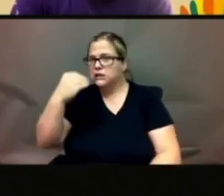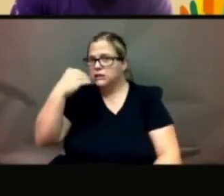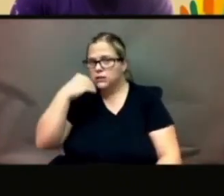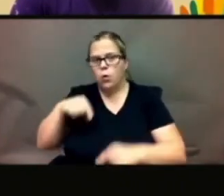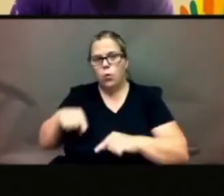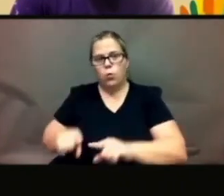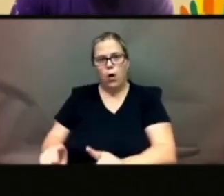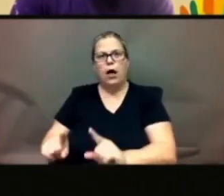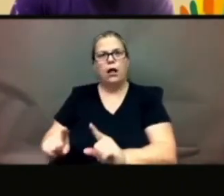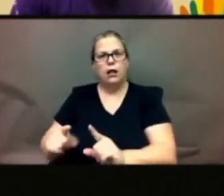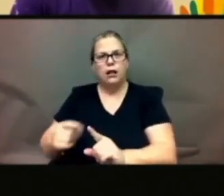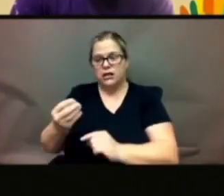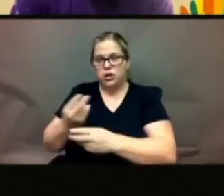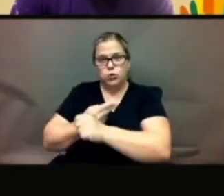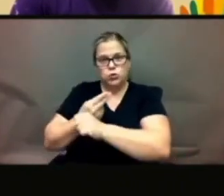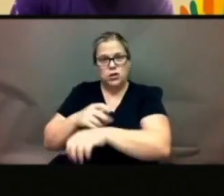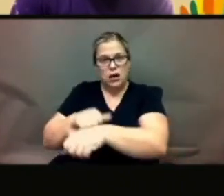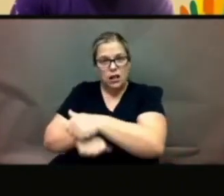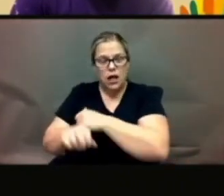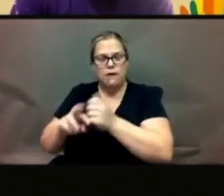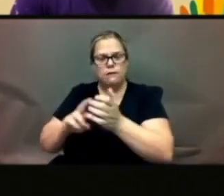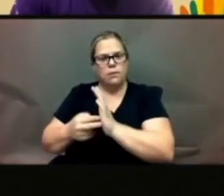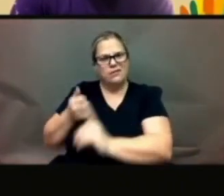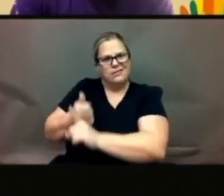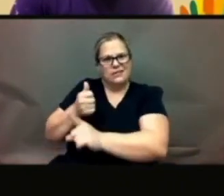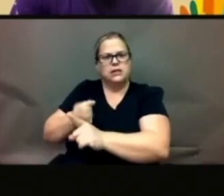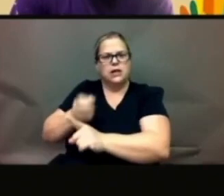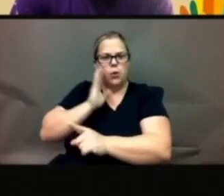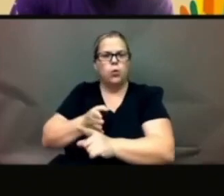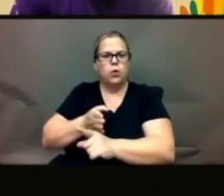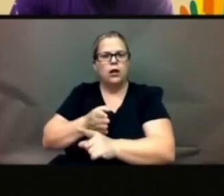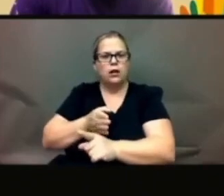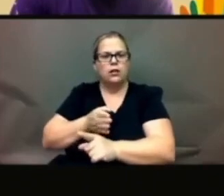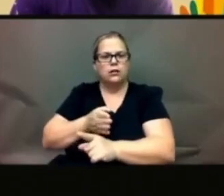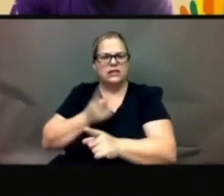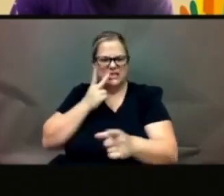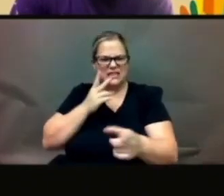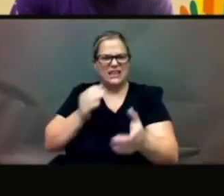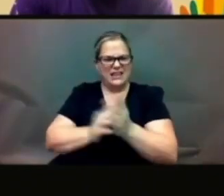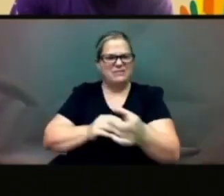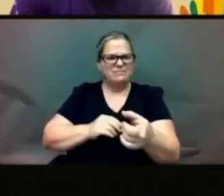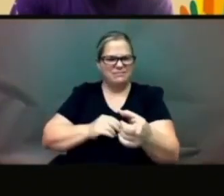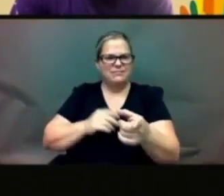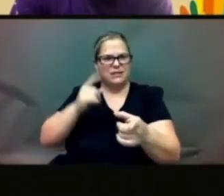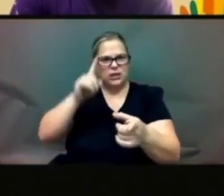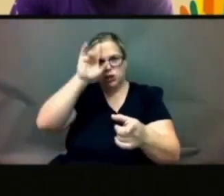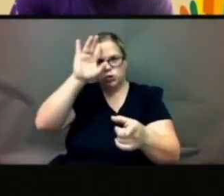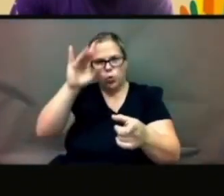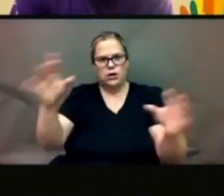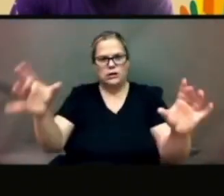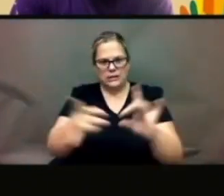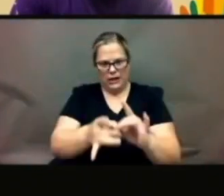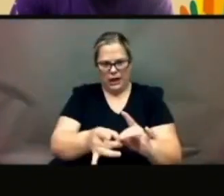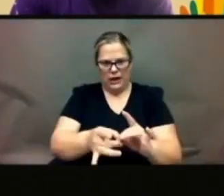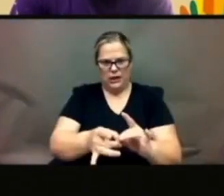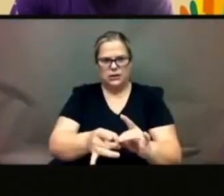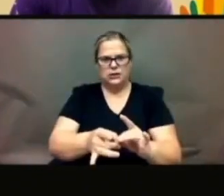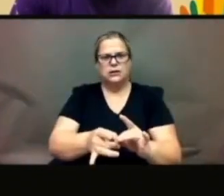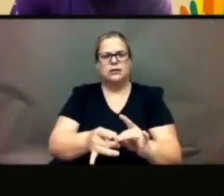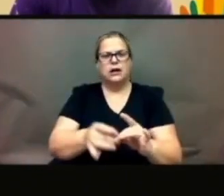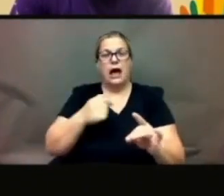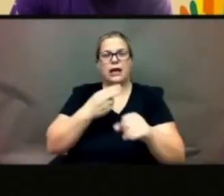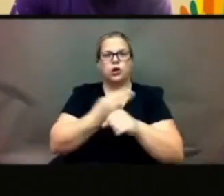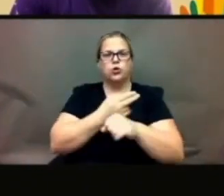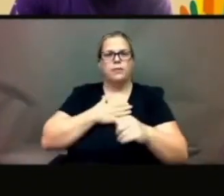It's pretty fun. So I started the whole thing over. So we'll watch it again. So we can do the quarters can connect. I can touch